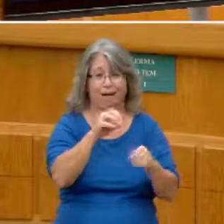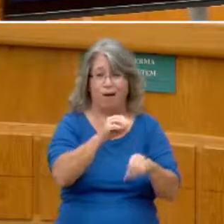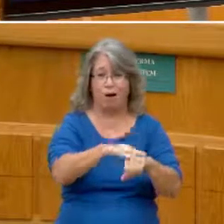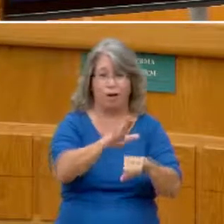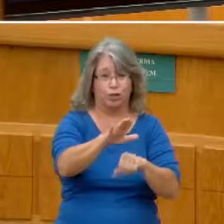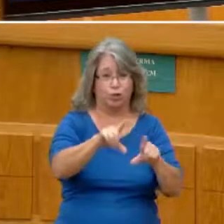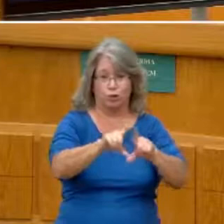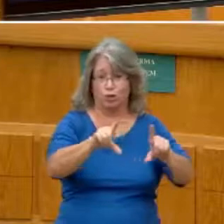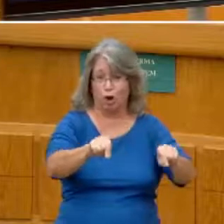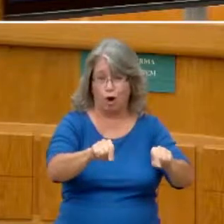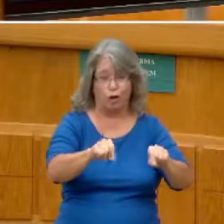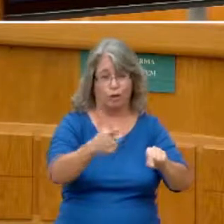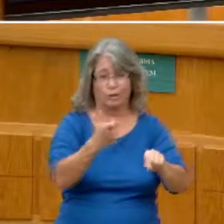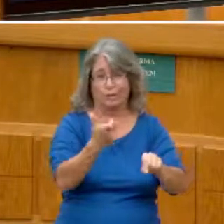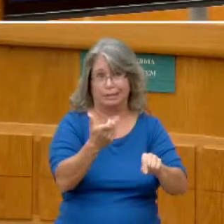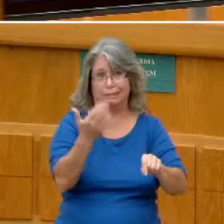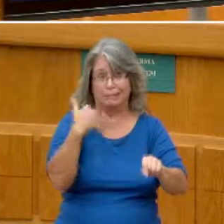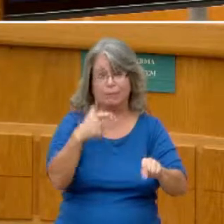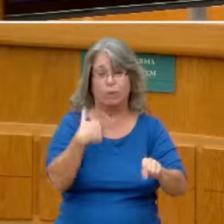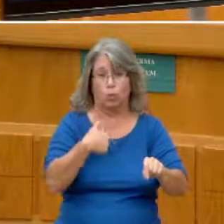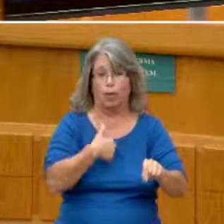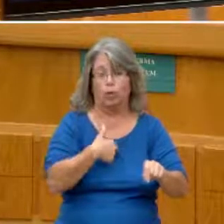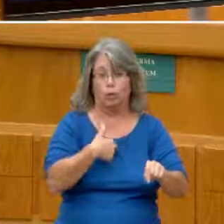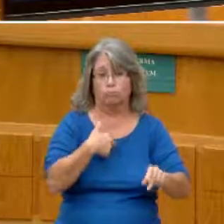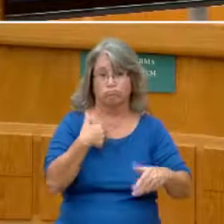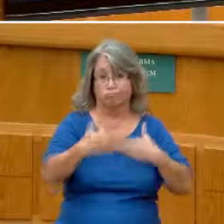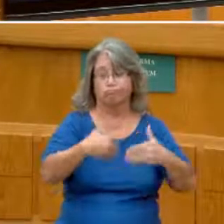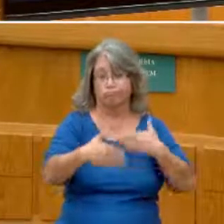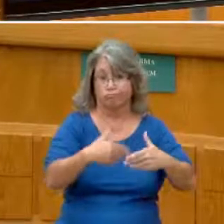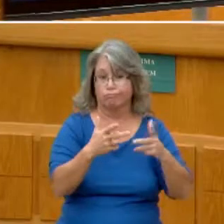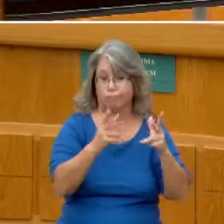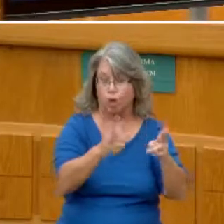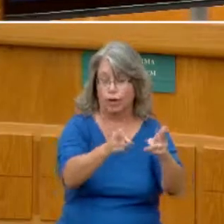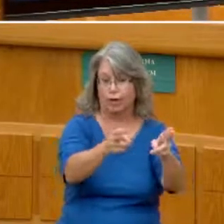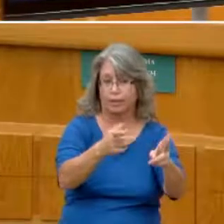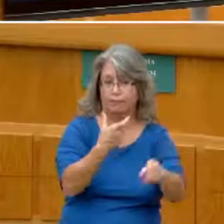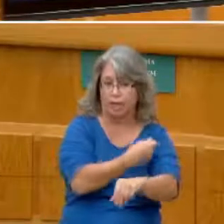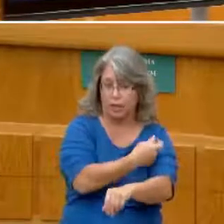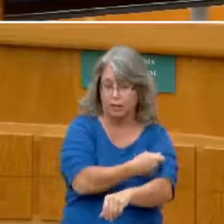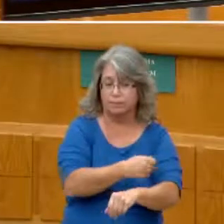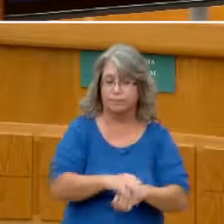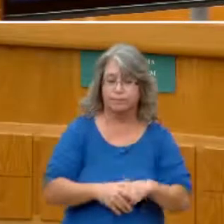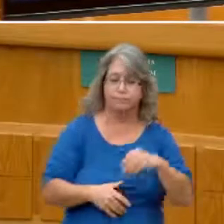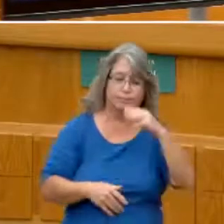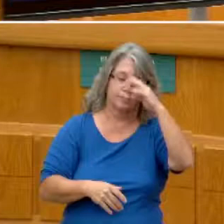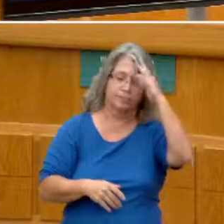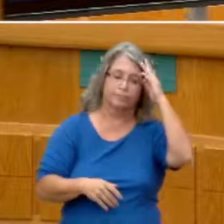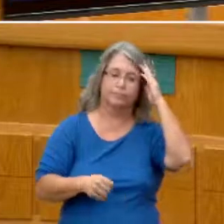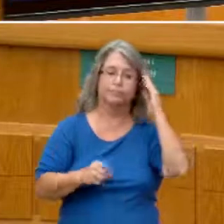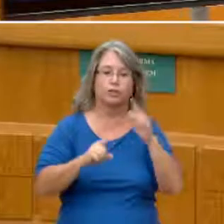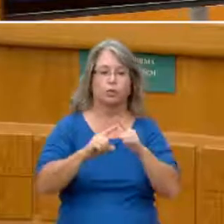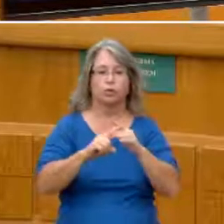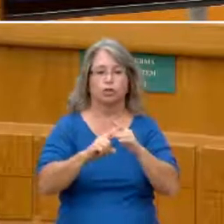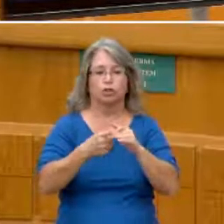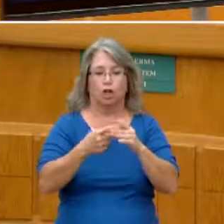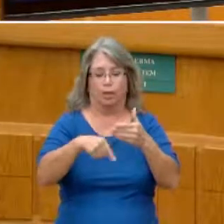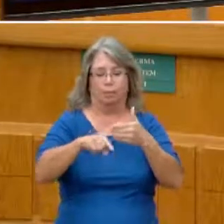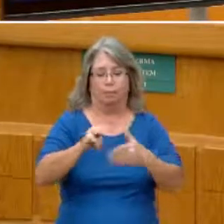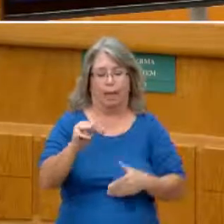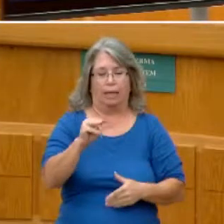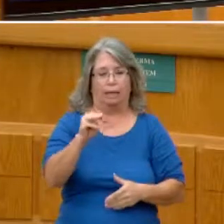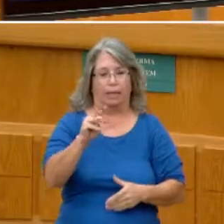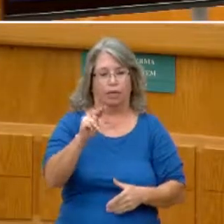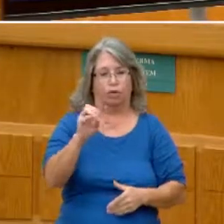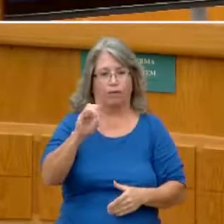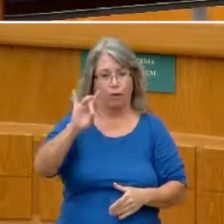vaccinate with a sense of urgency, but we still have the documentation that's needed. So starting on Monday, November the 8th,